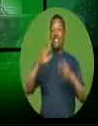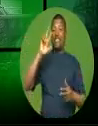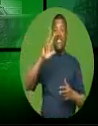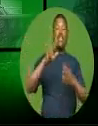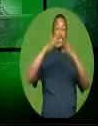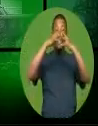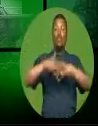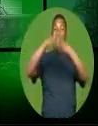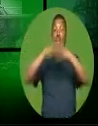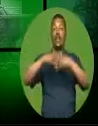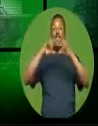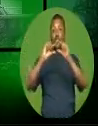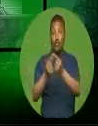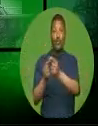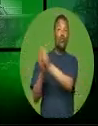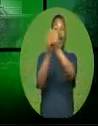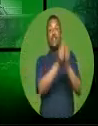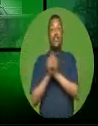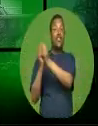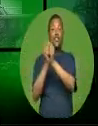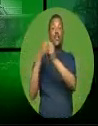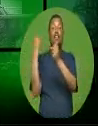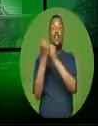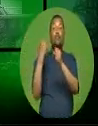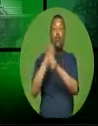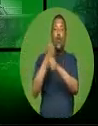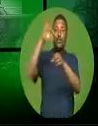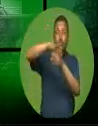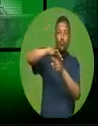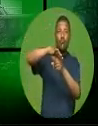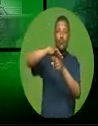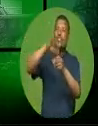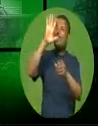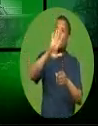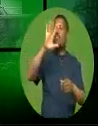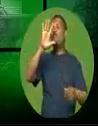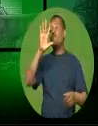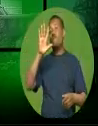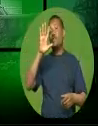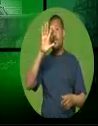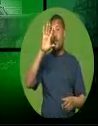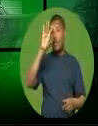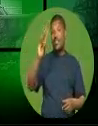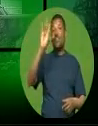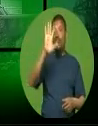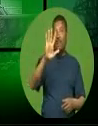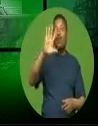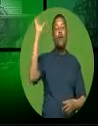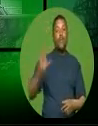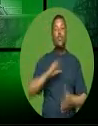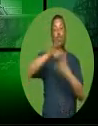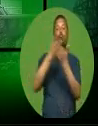industrial groups together employed close to 75% of the total